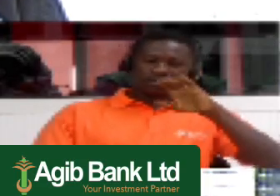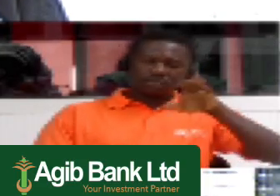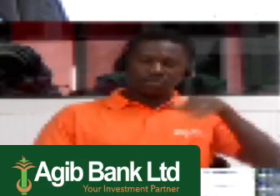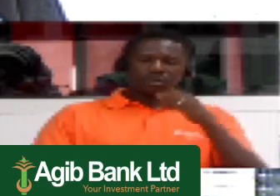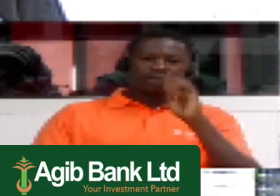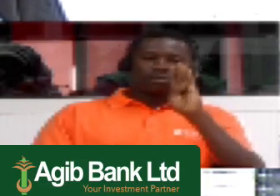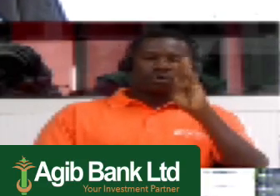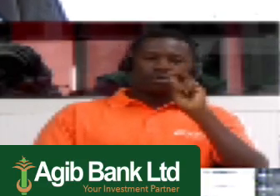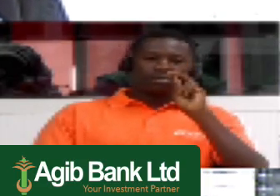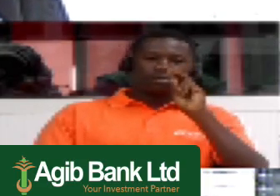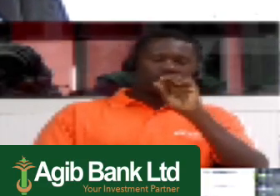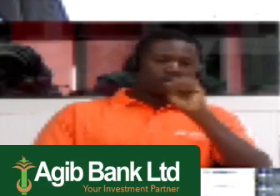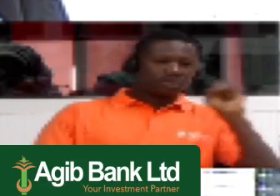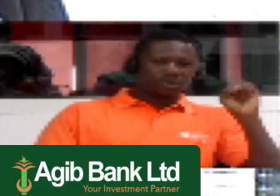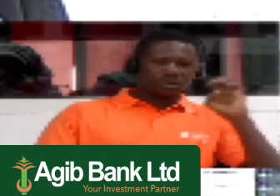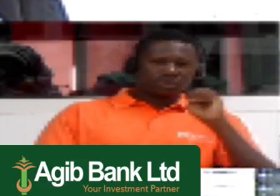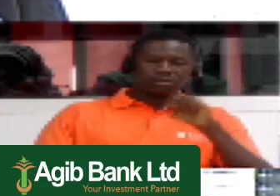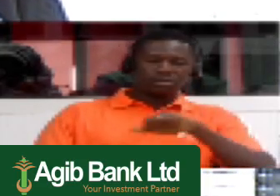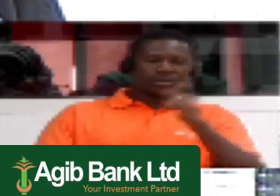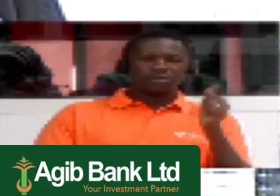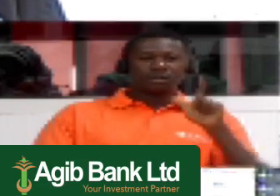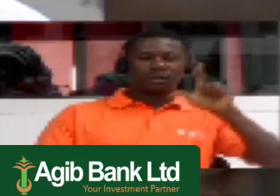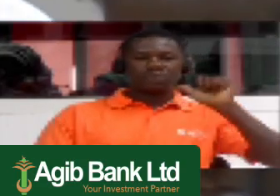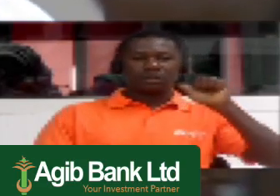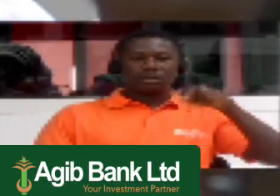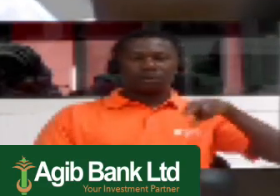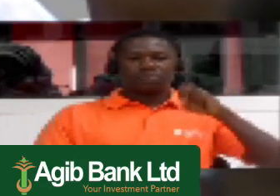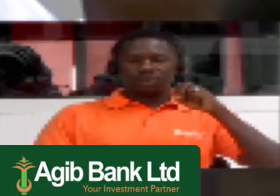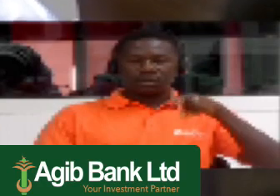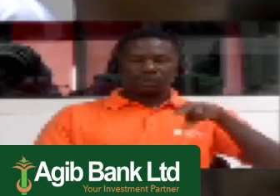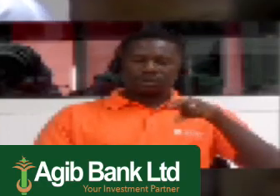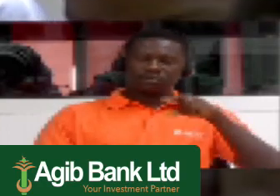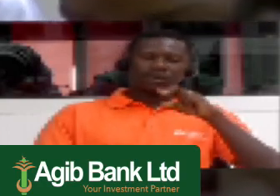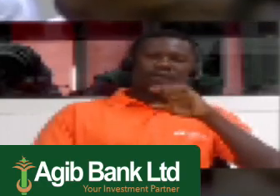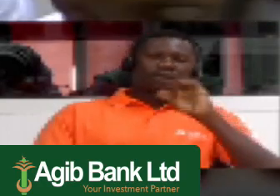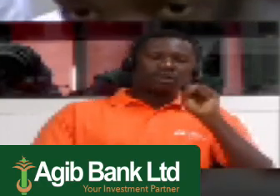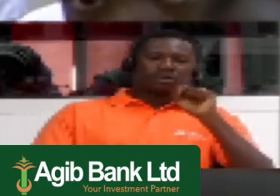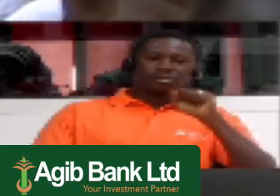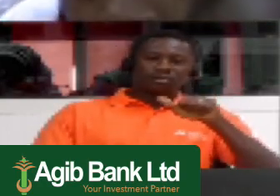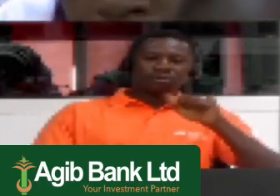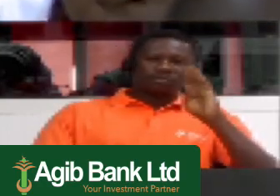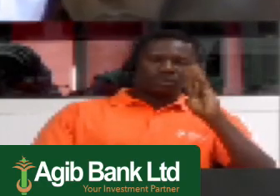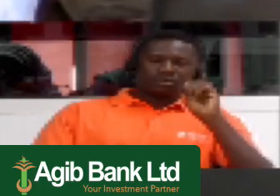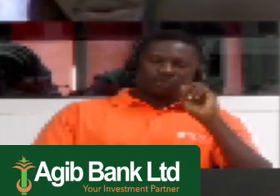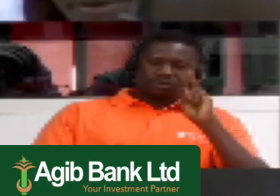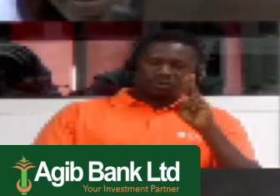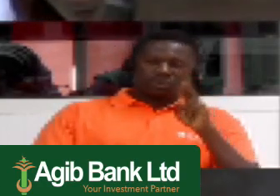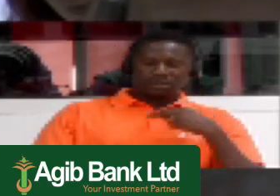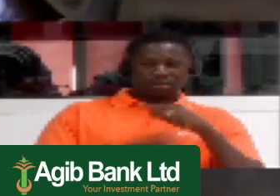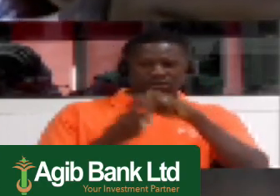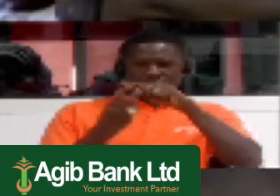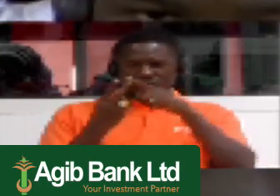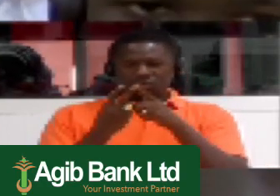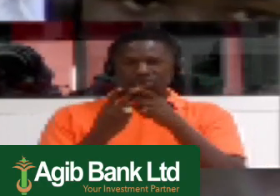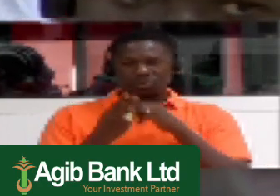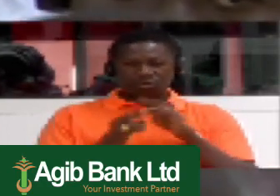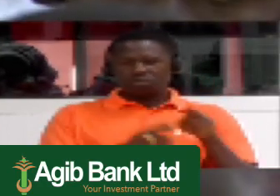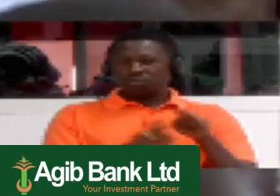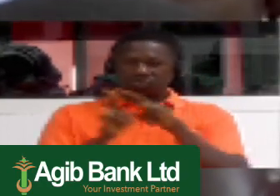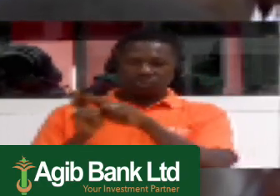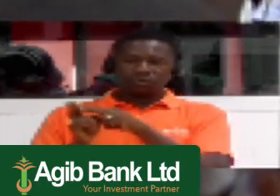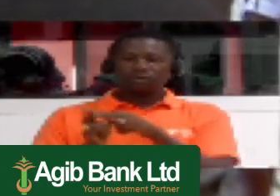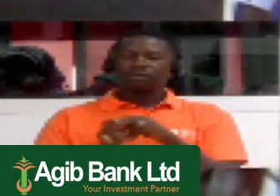And Lamin Sambu. Imin botanyo la police. These were the two individuals that we moved out from the police. Very well. And at that